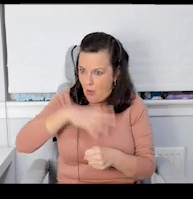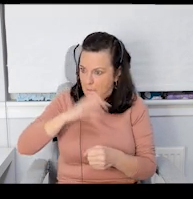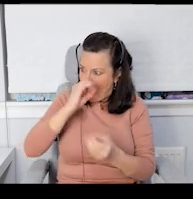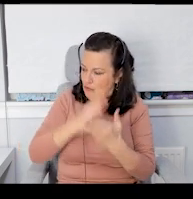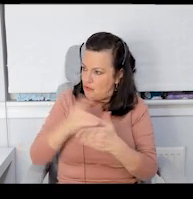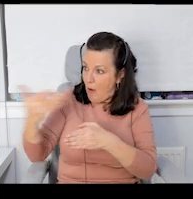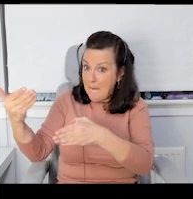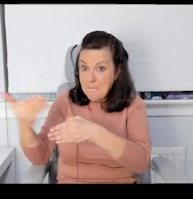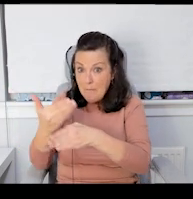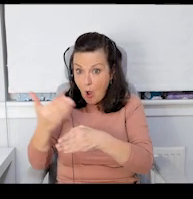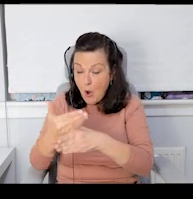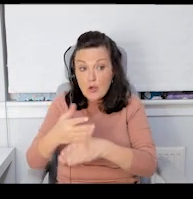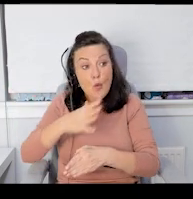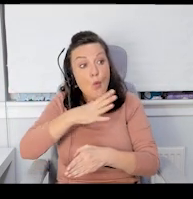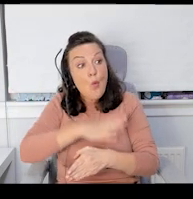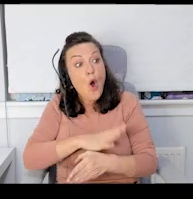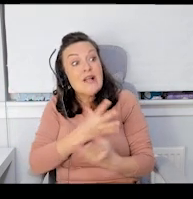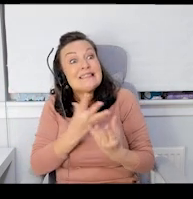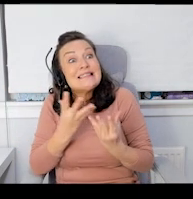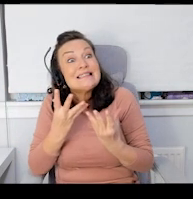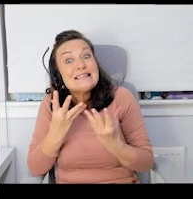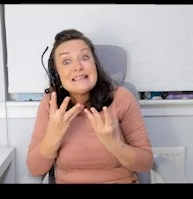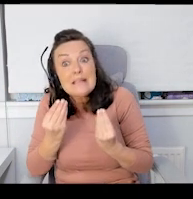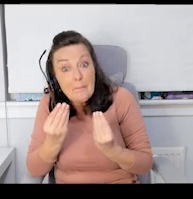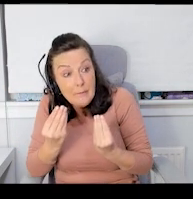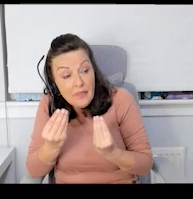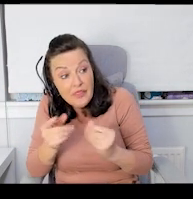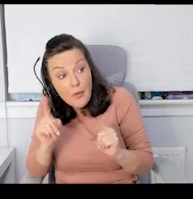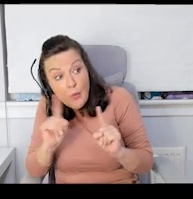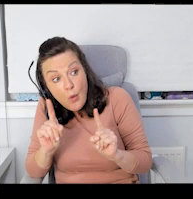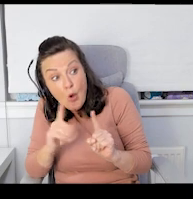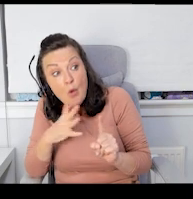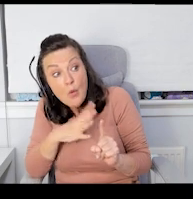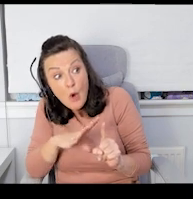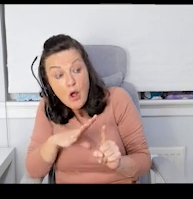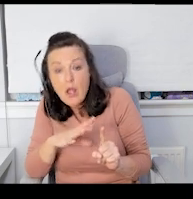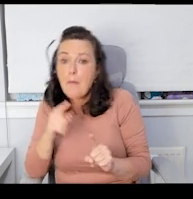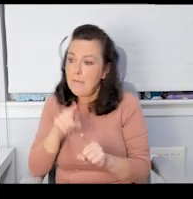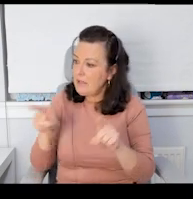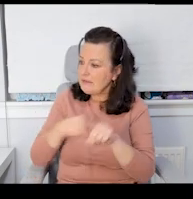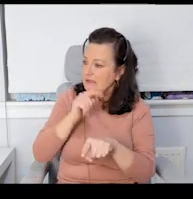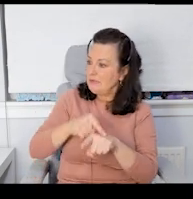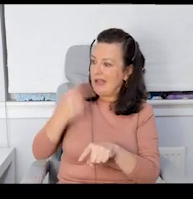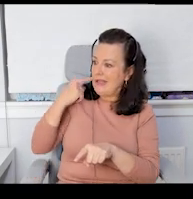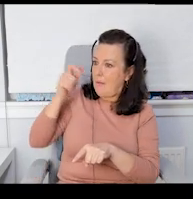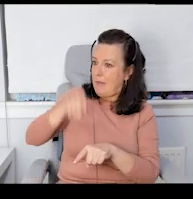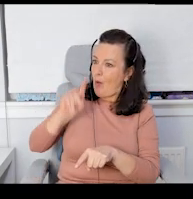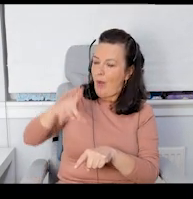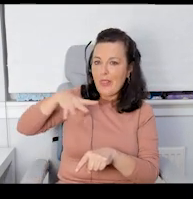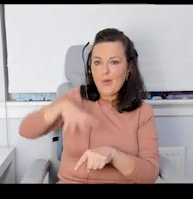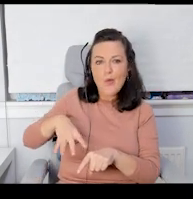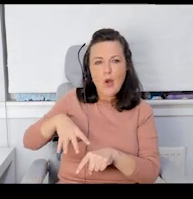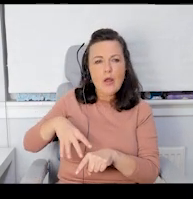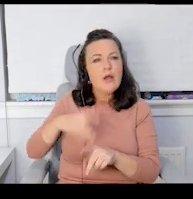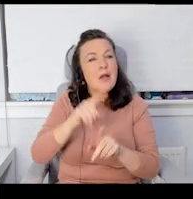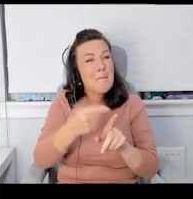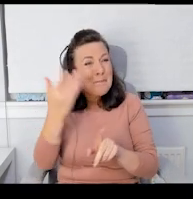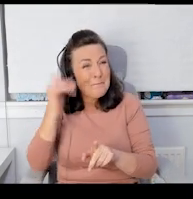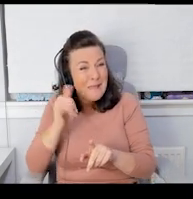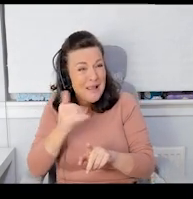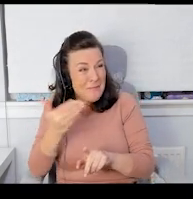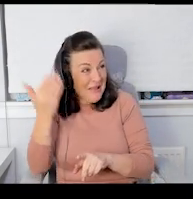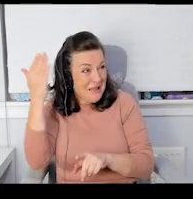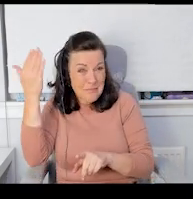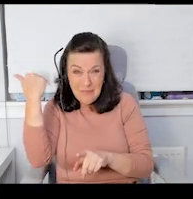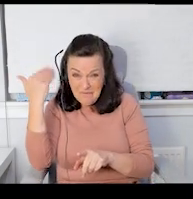mutual relationship of the two-way street, but also the experience of the learners, which is very different than maybe work placements in the past or